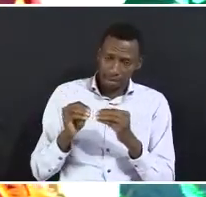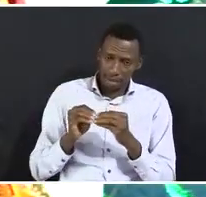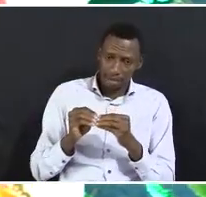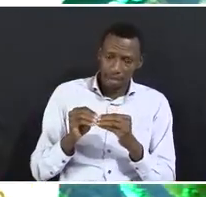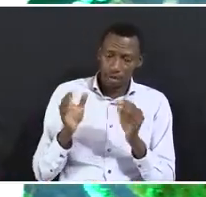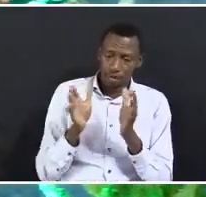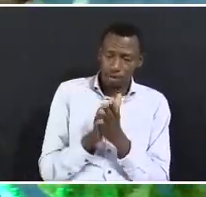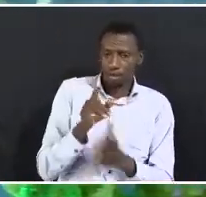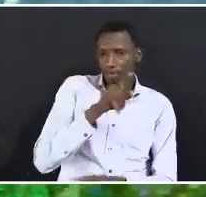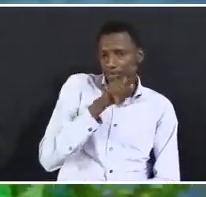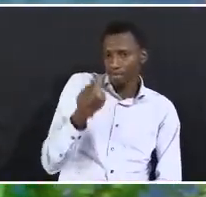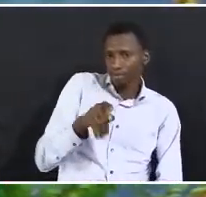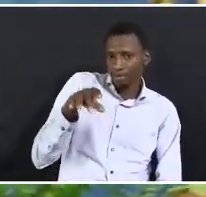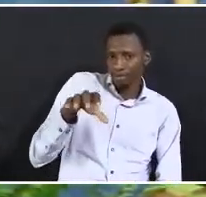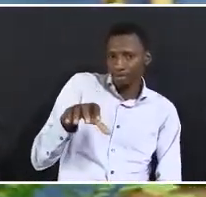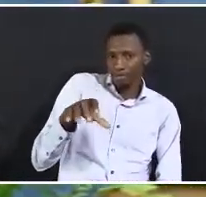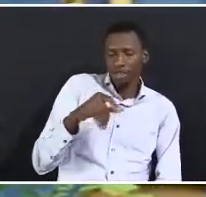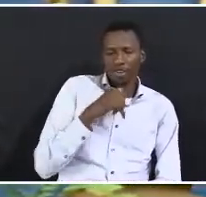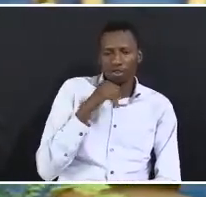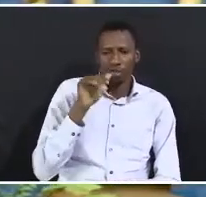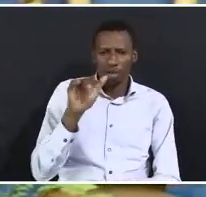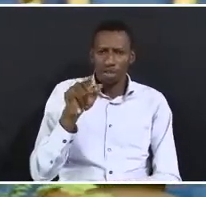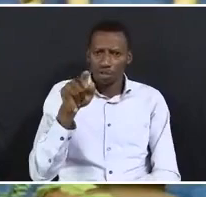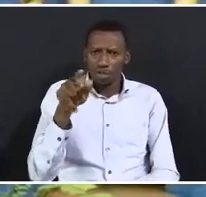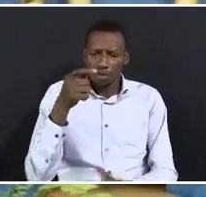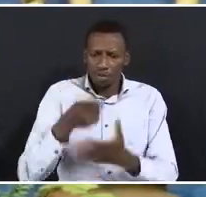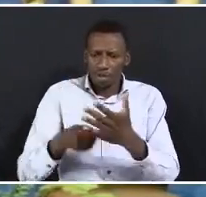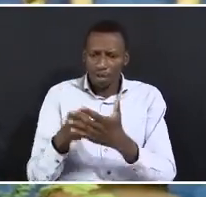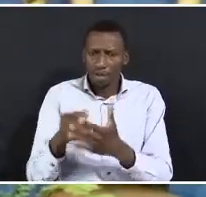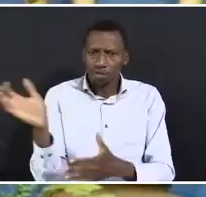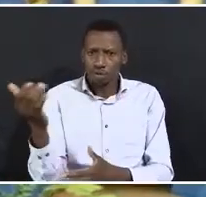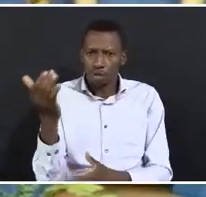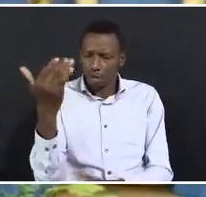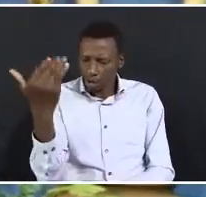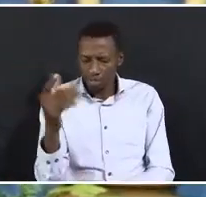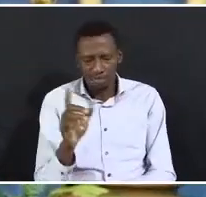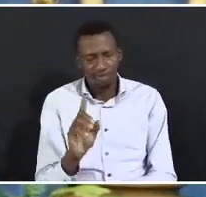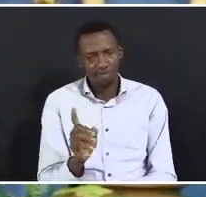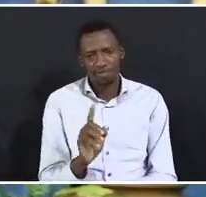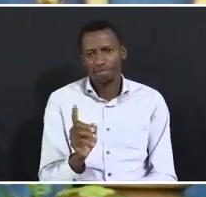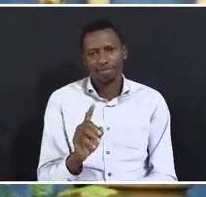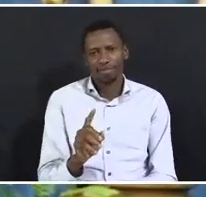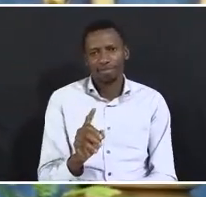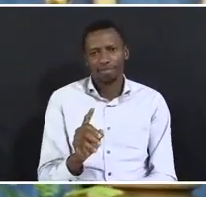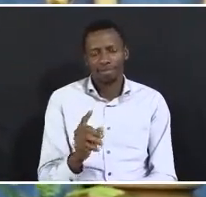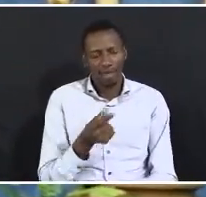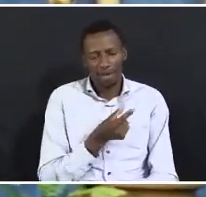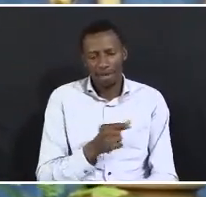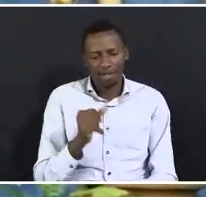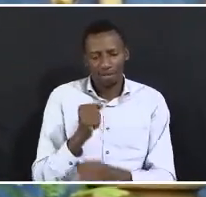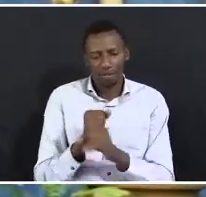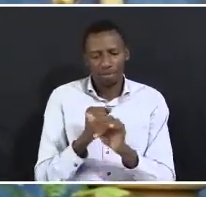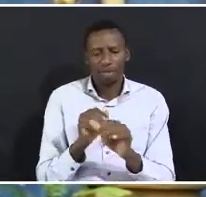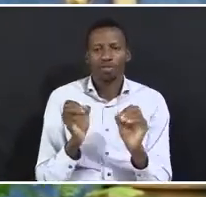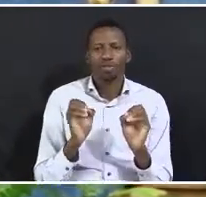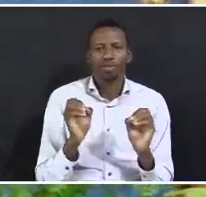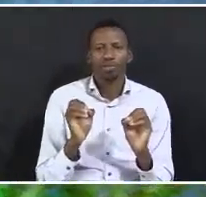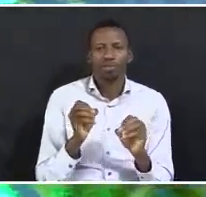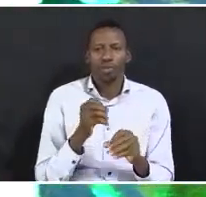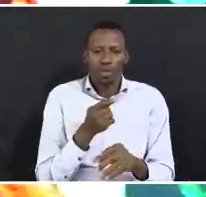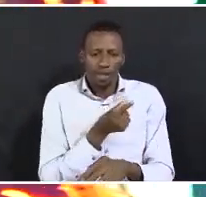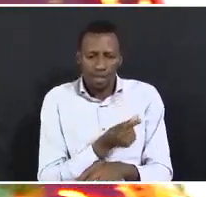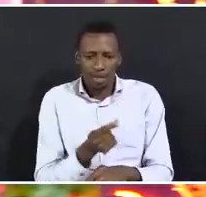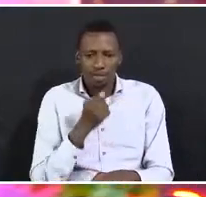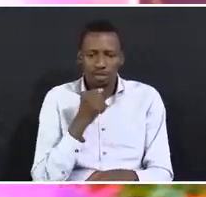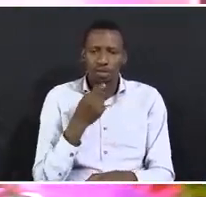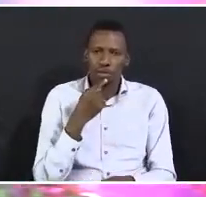Christ did not ask, "You tax collector, come." Grace does not do that. Grace does not say